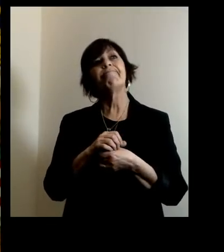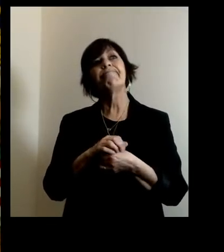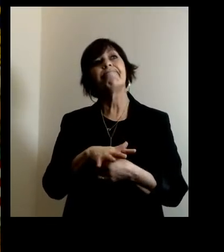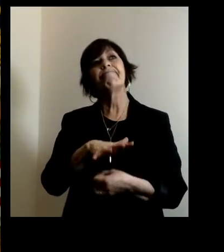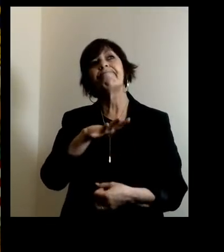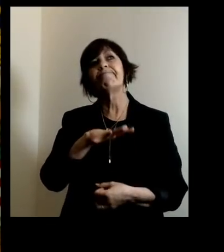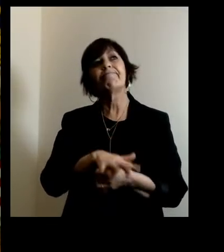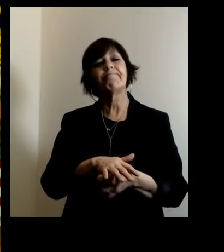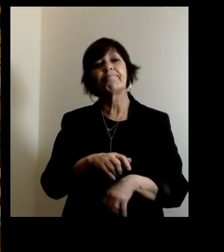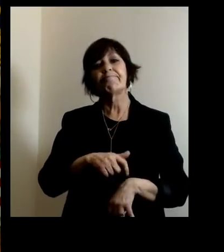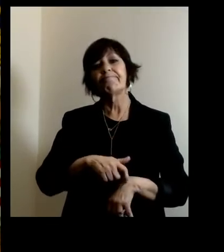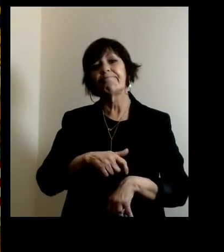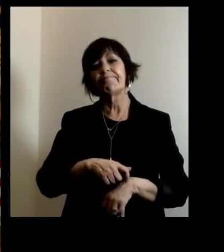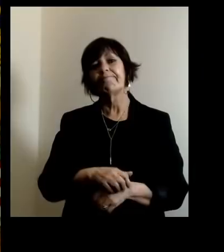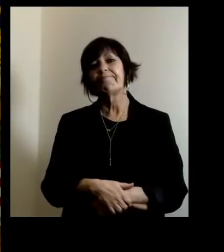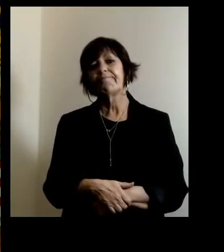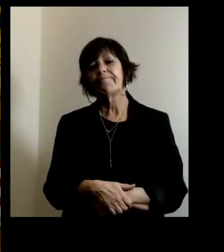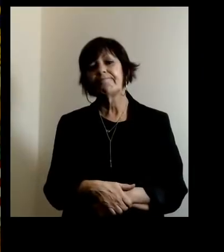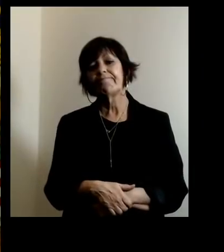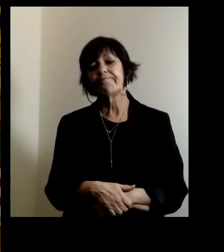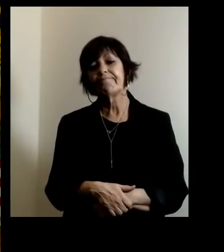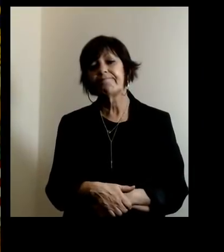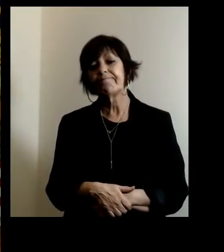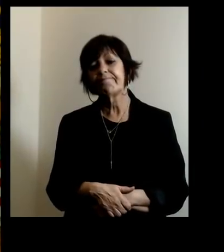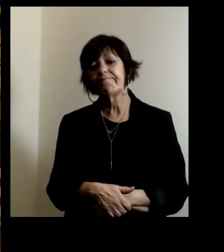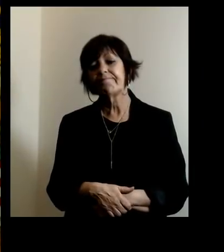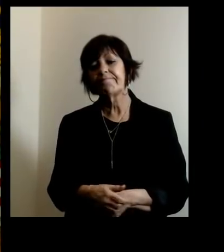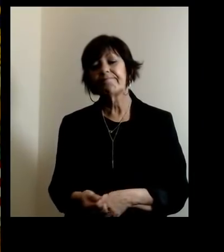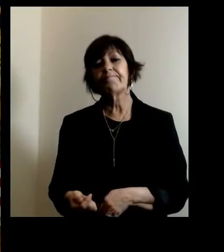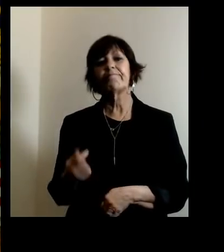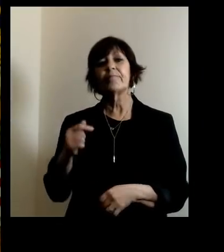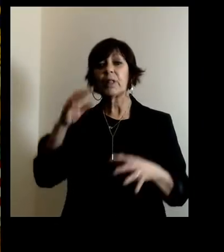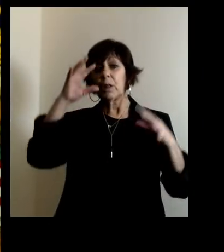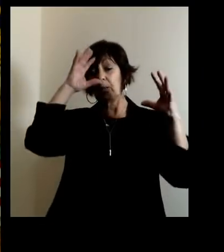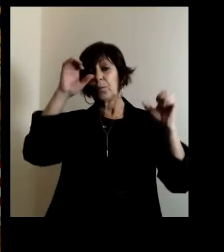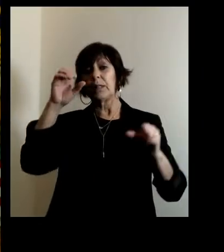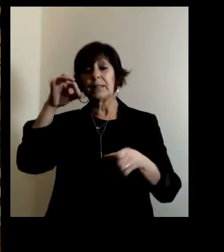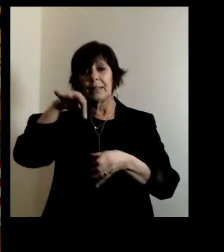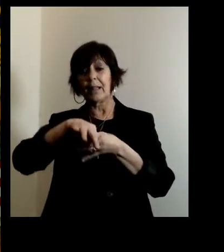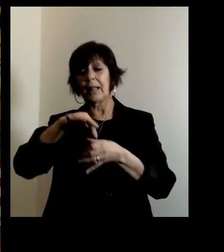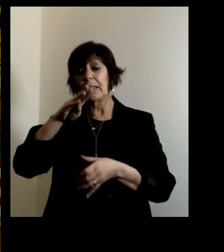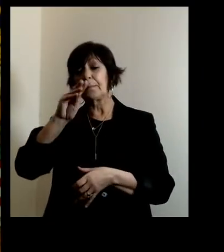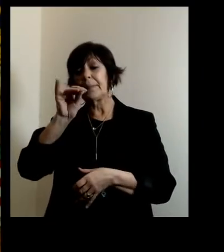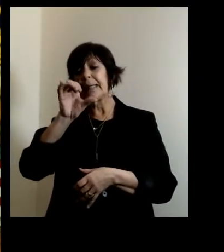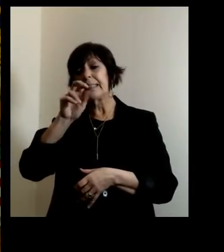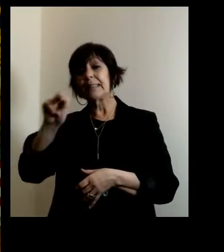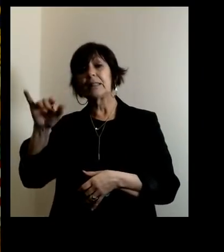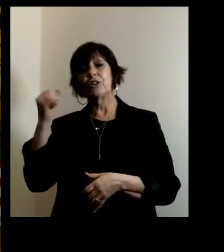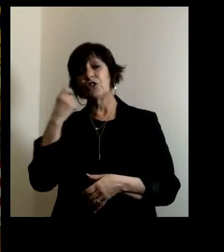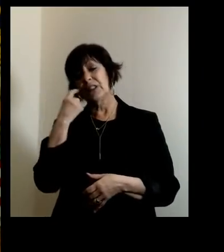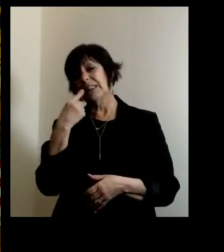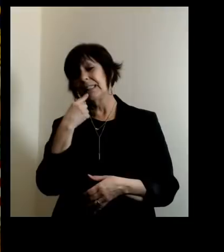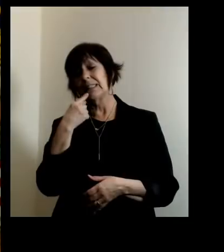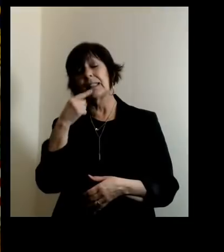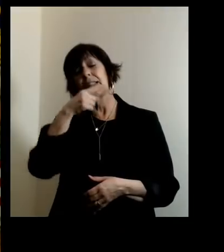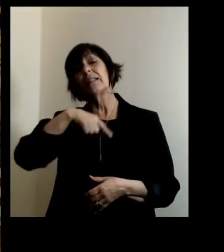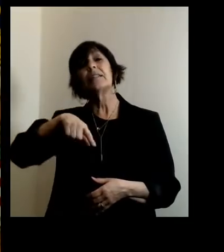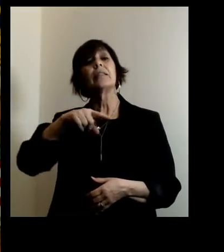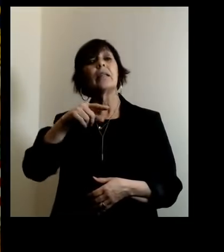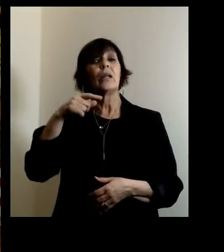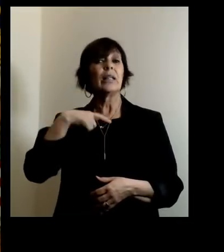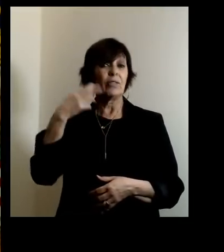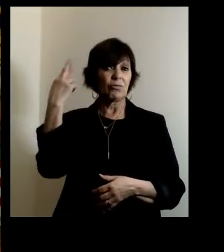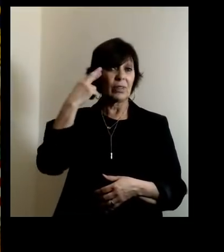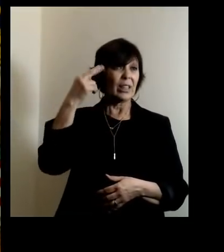And harking back to what President-elect Biden just said, we need to realize we're all Americans and come together to address what is